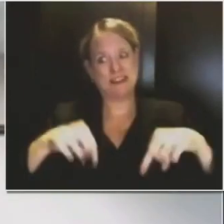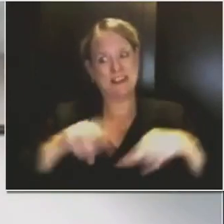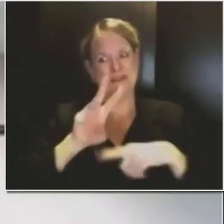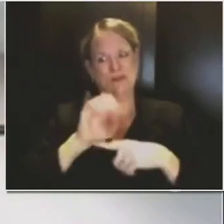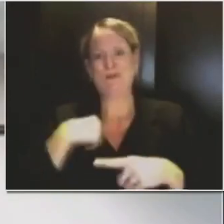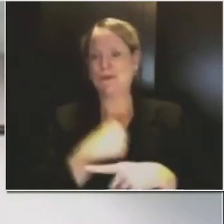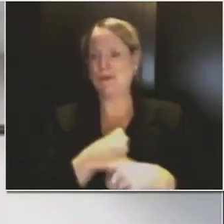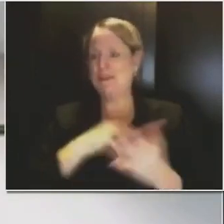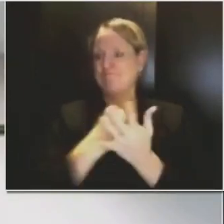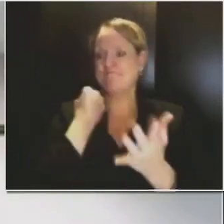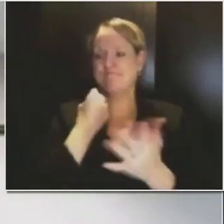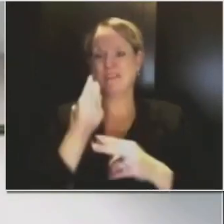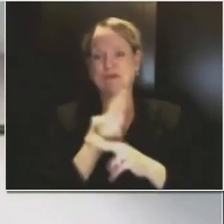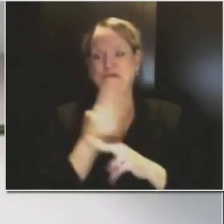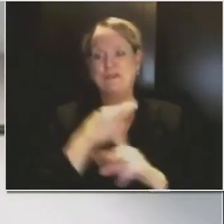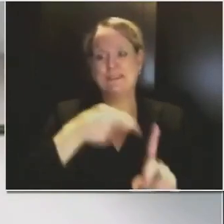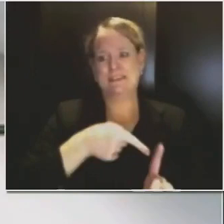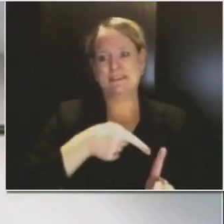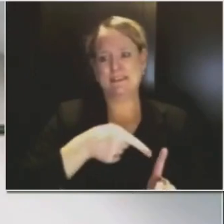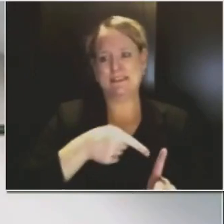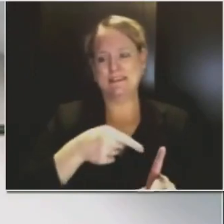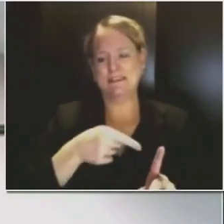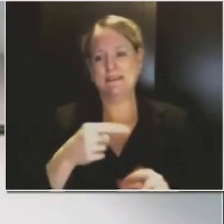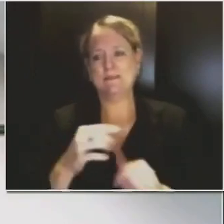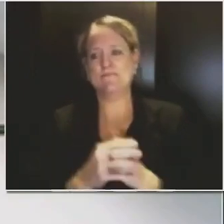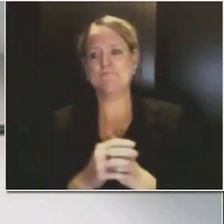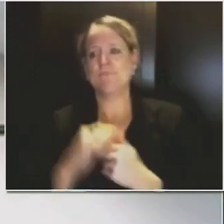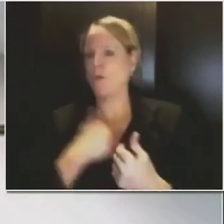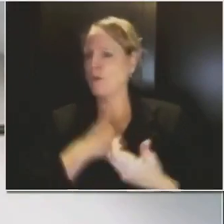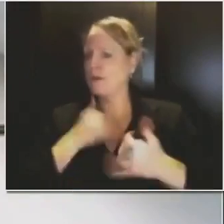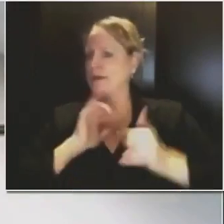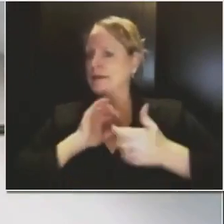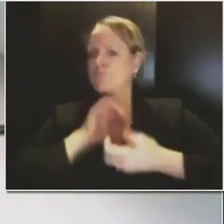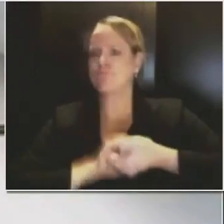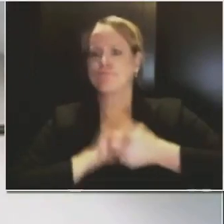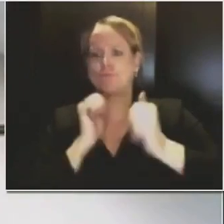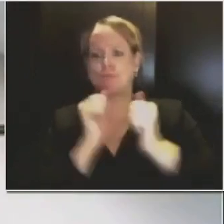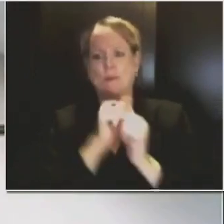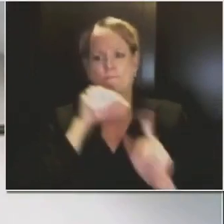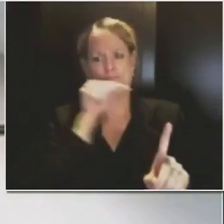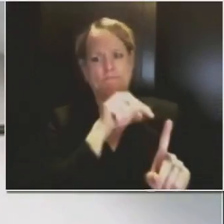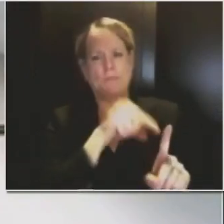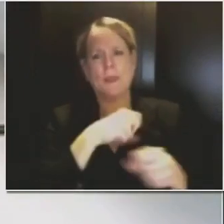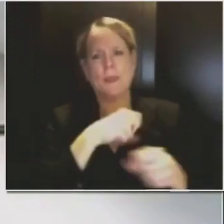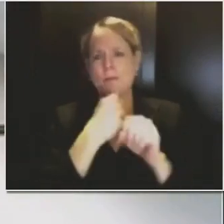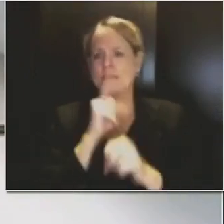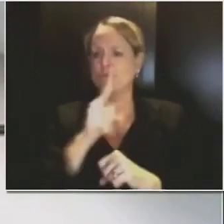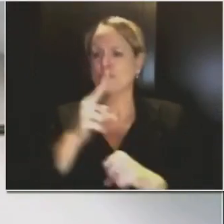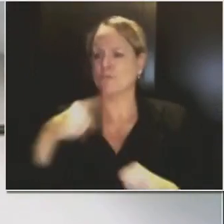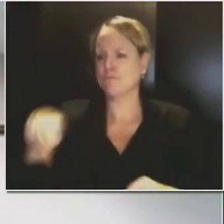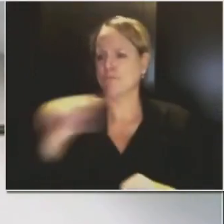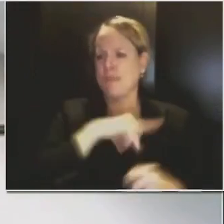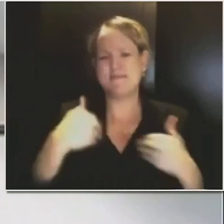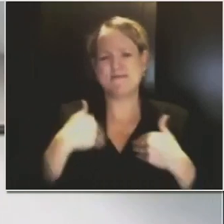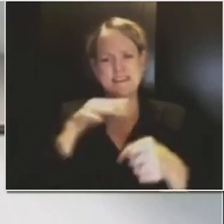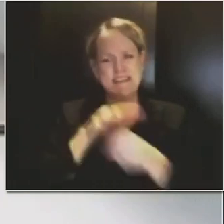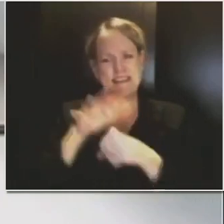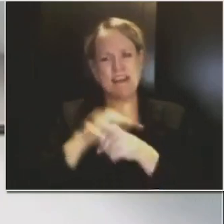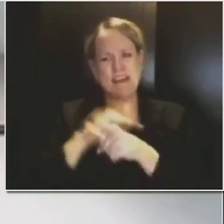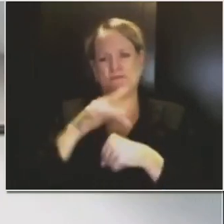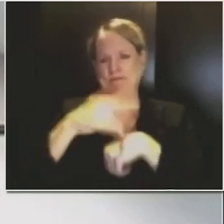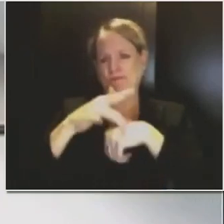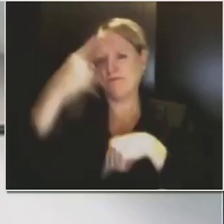at testing rates of Wisconsin compared to other states and compared to the nation, as I do each